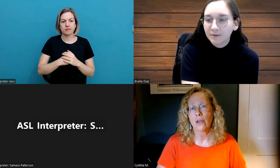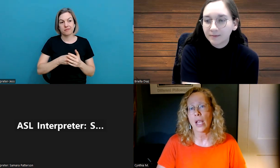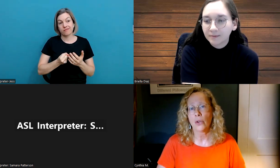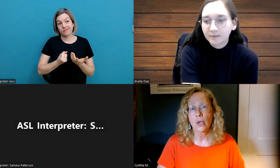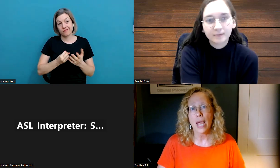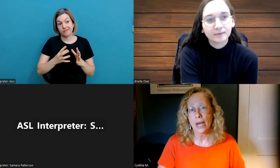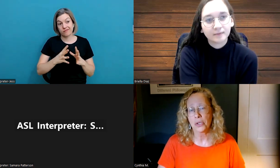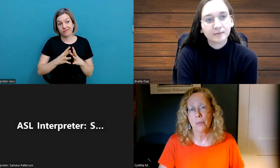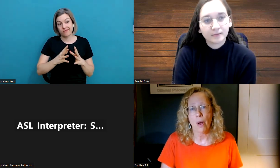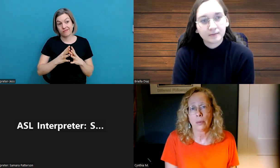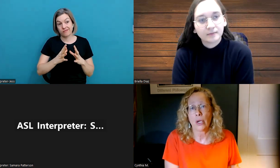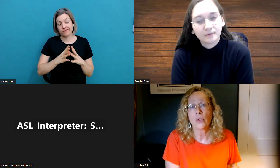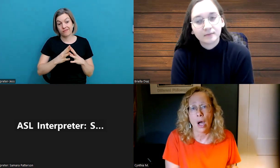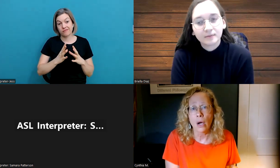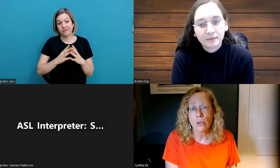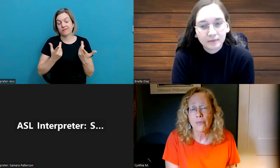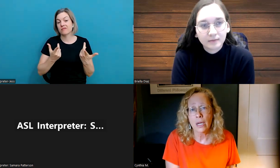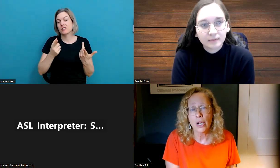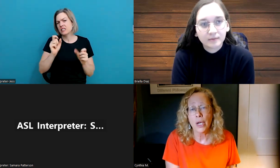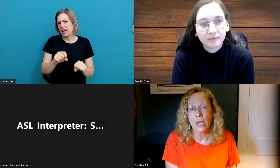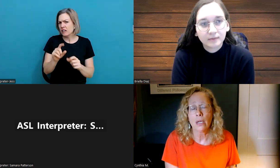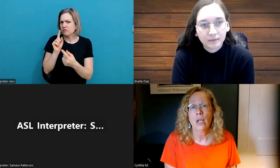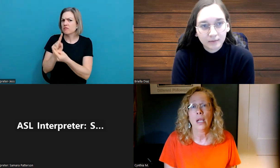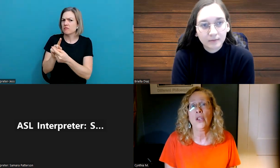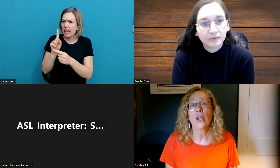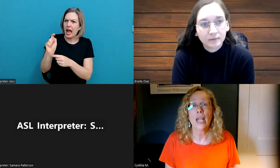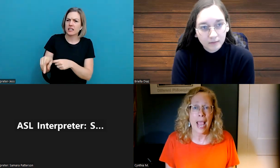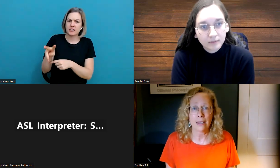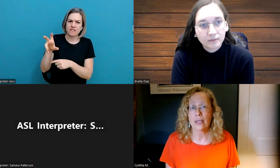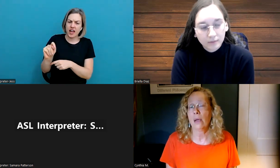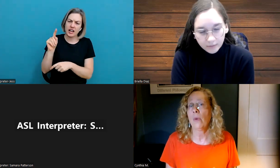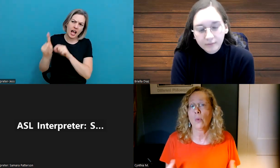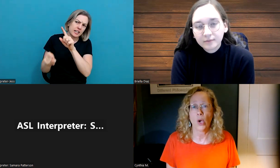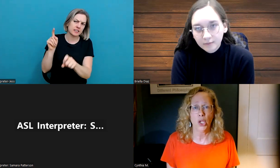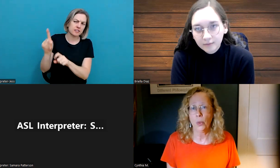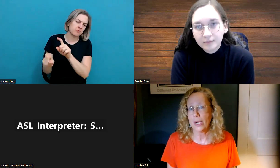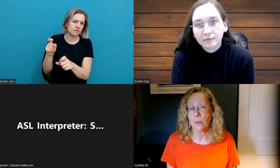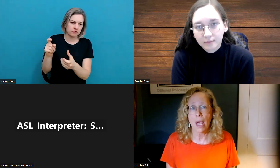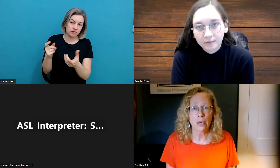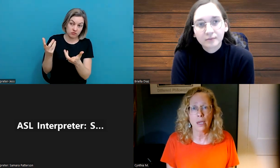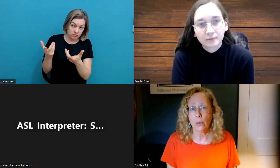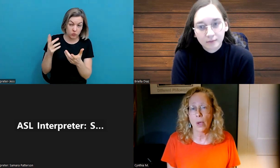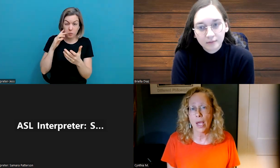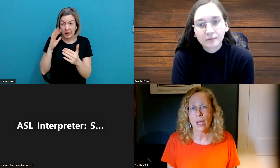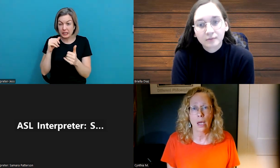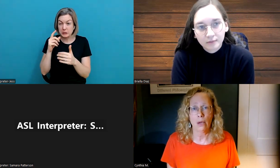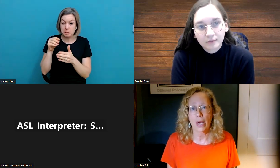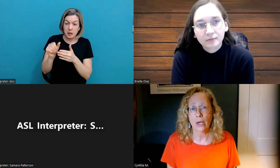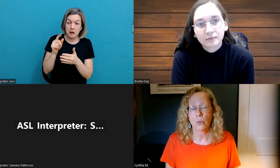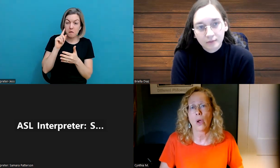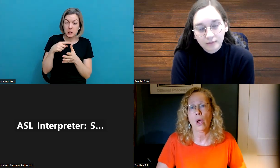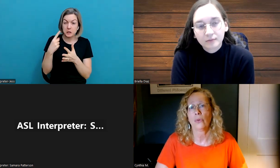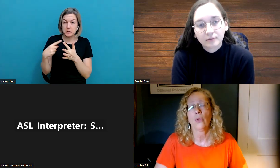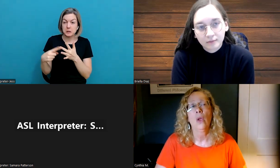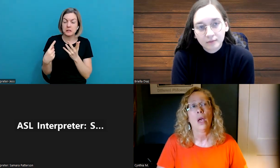take and you can actually probably go talk to a veterinarian and you can ask them on what you would expect in the way of